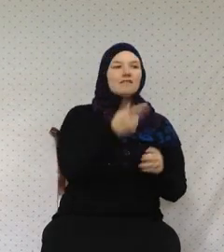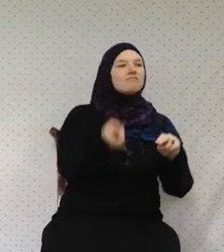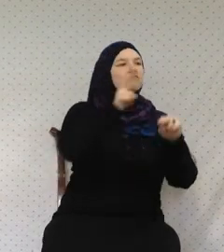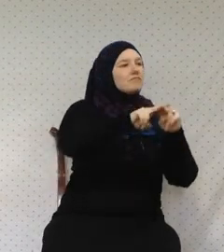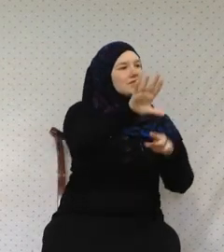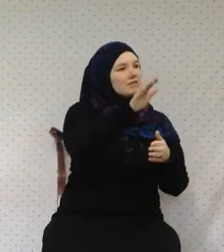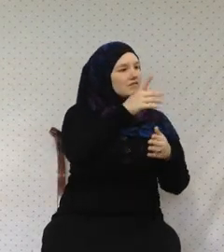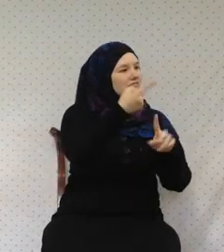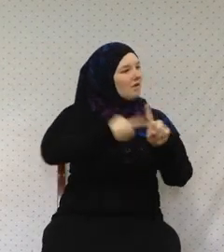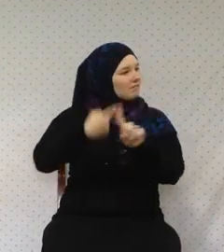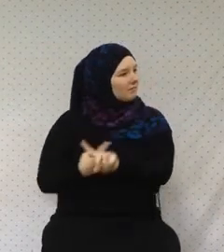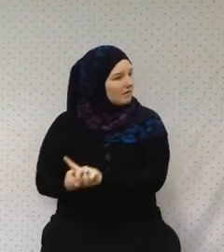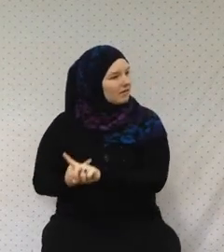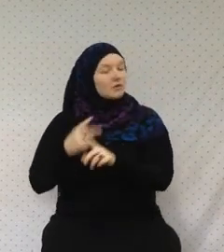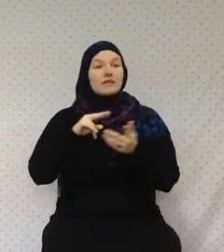month."